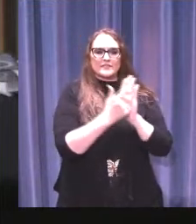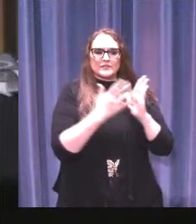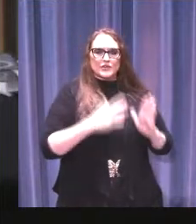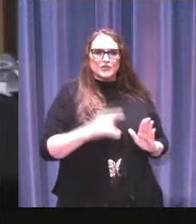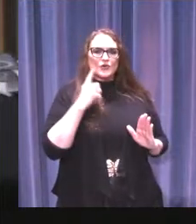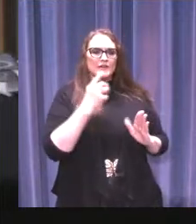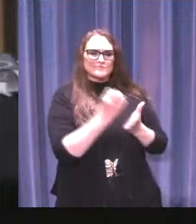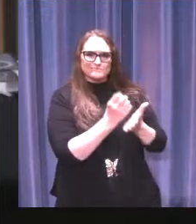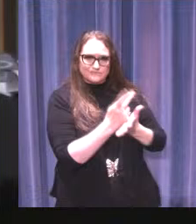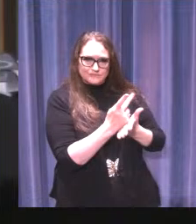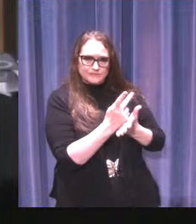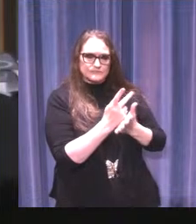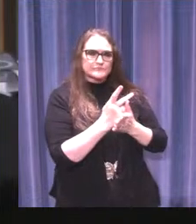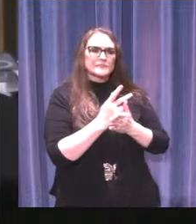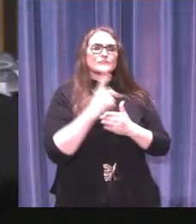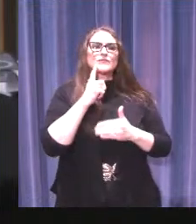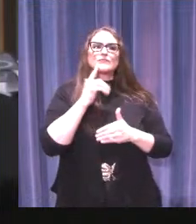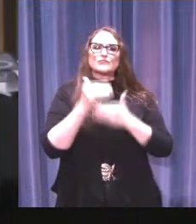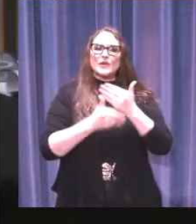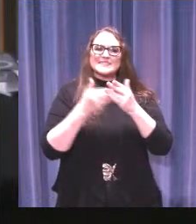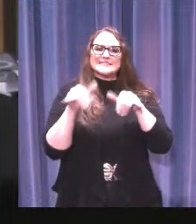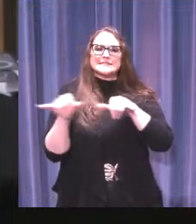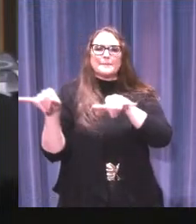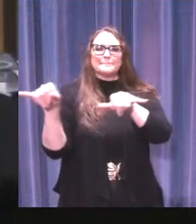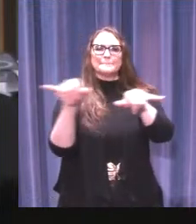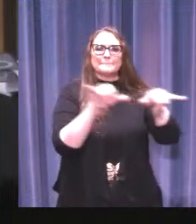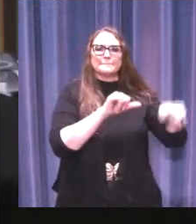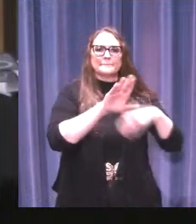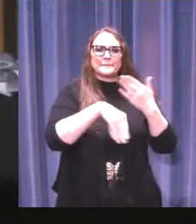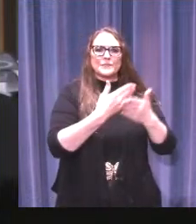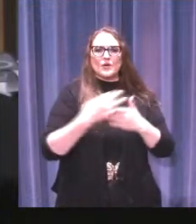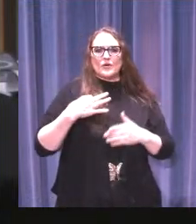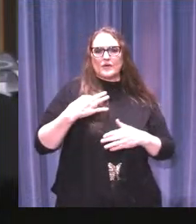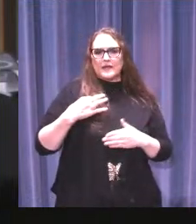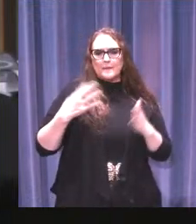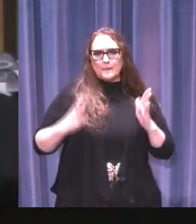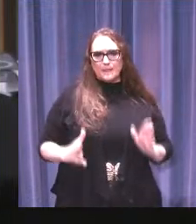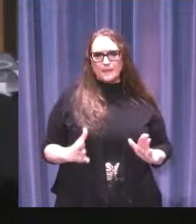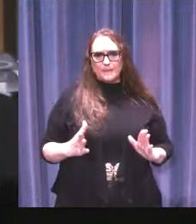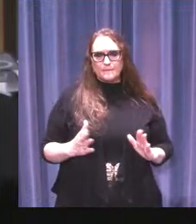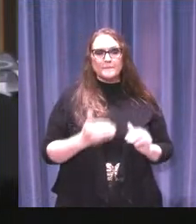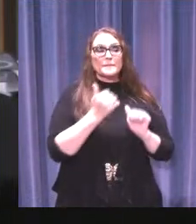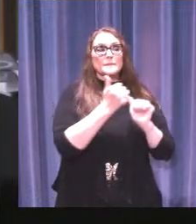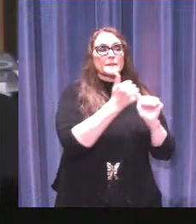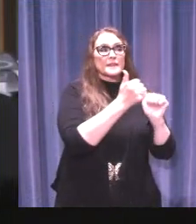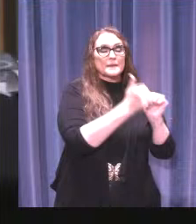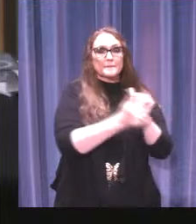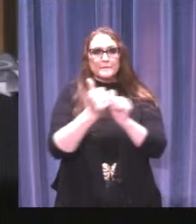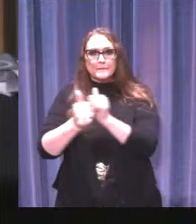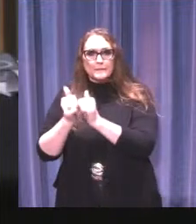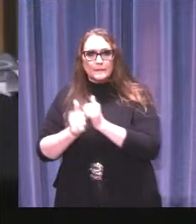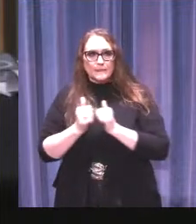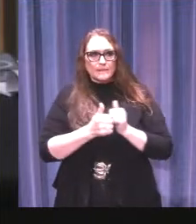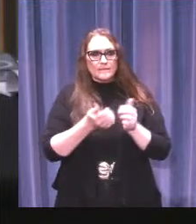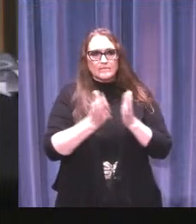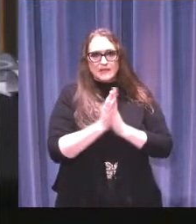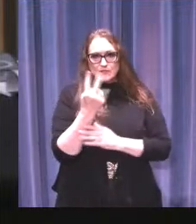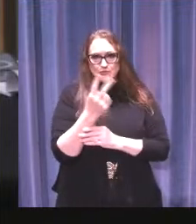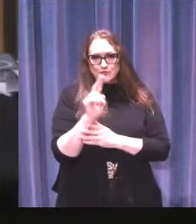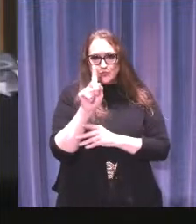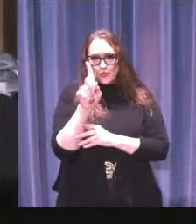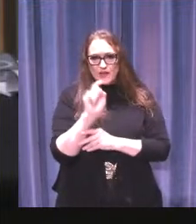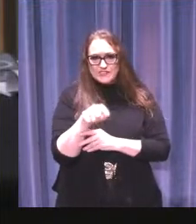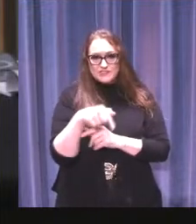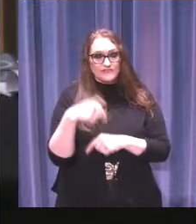the process will be the same for all candidates. Each trustee will ask 2 questions, and you will have 5 minutes to